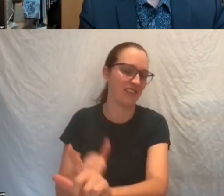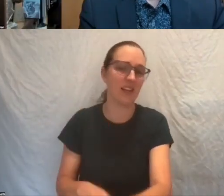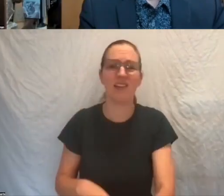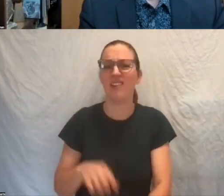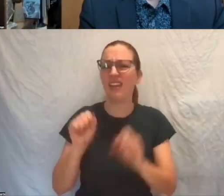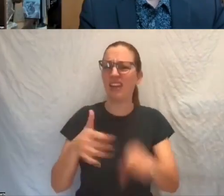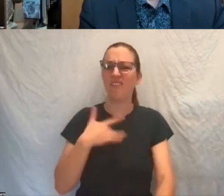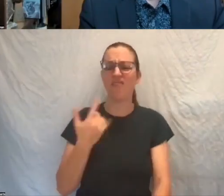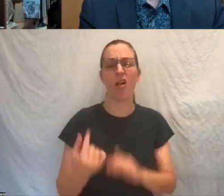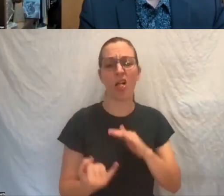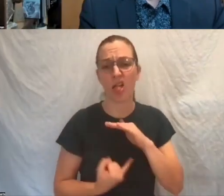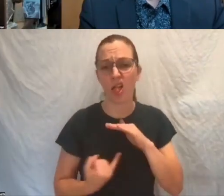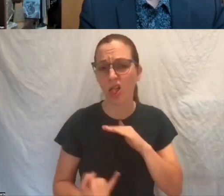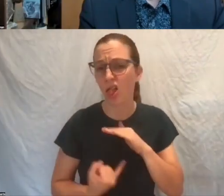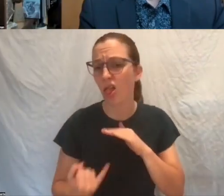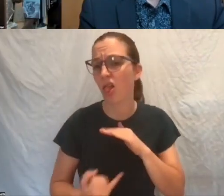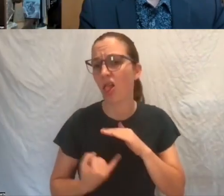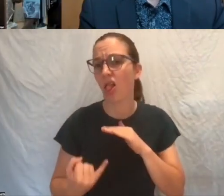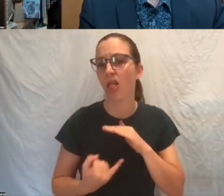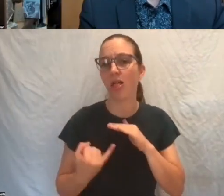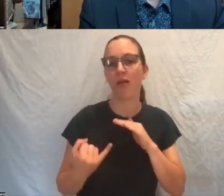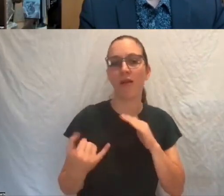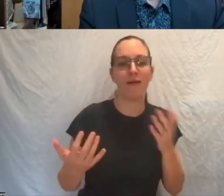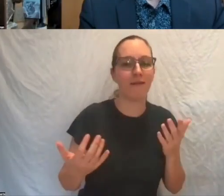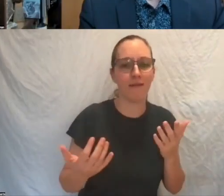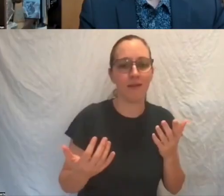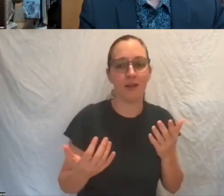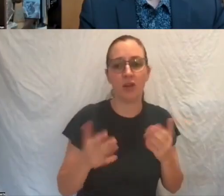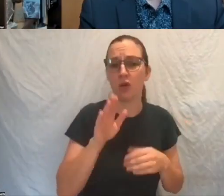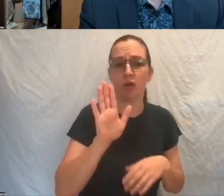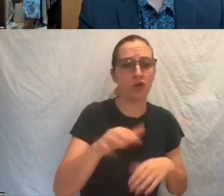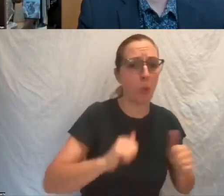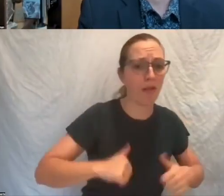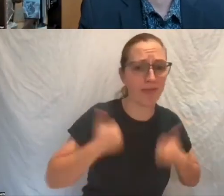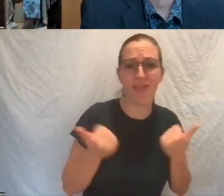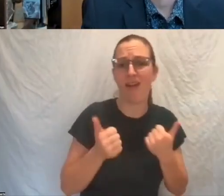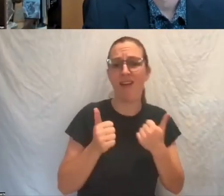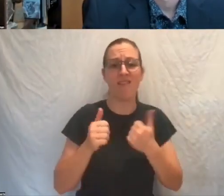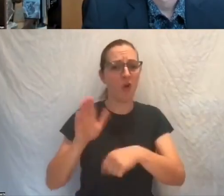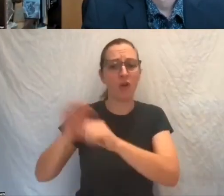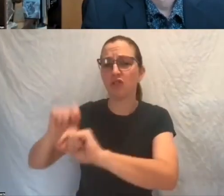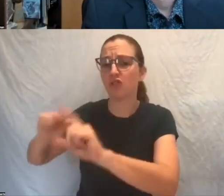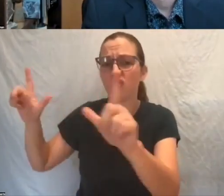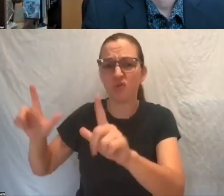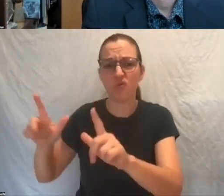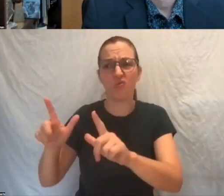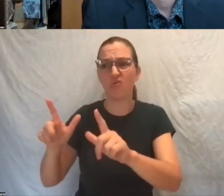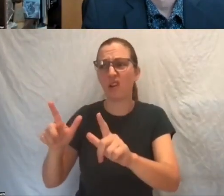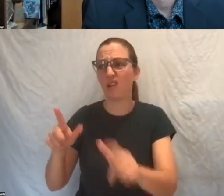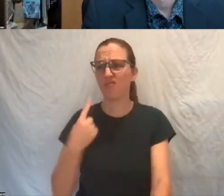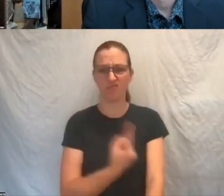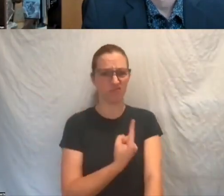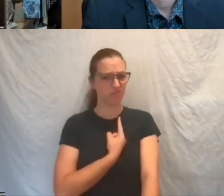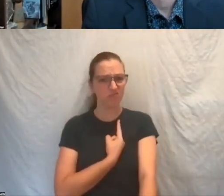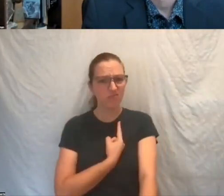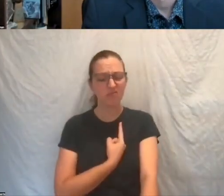where there also in person just aren't people that look like you. So being able to see that on screen or on stage, I